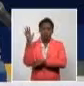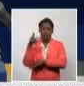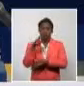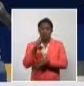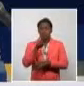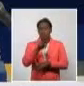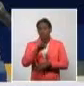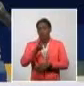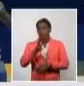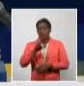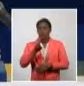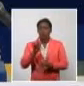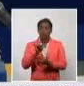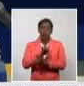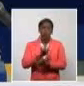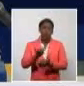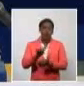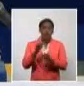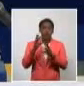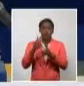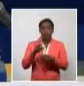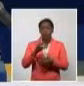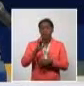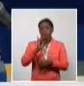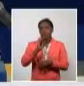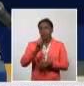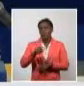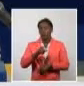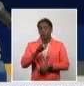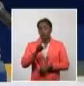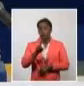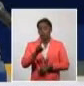no confirmed cases from abroad.